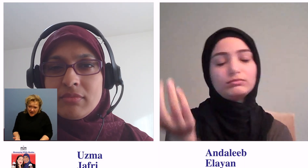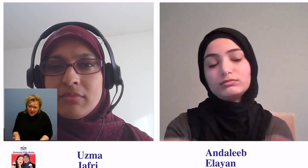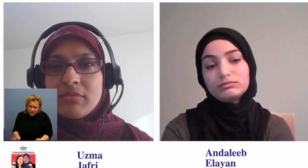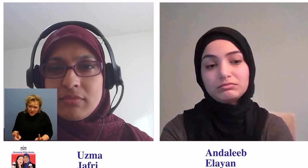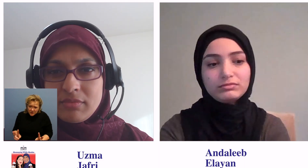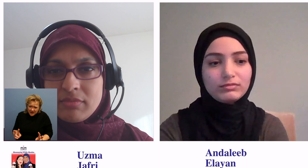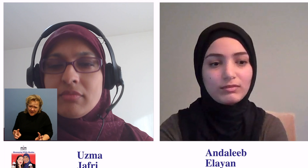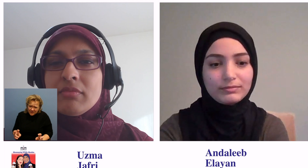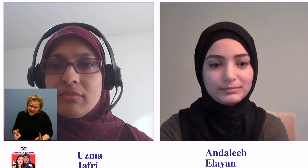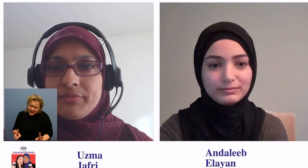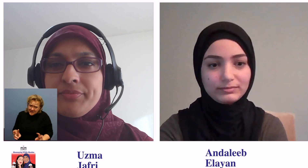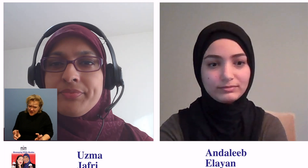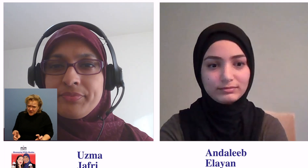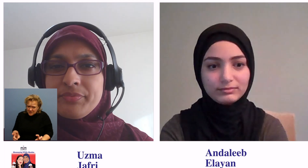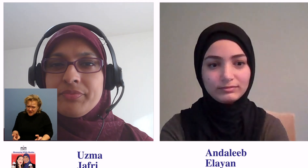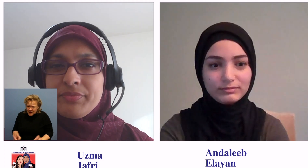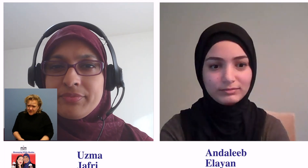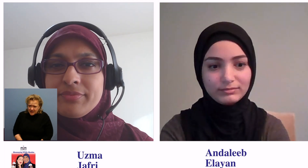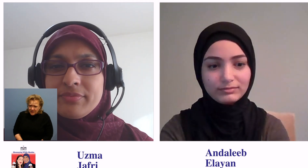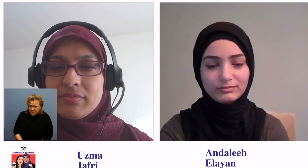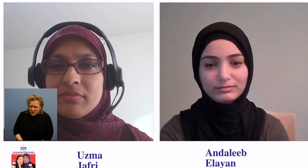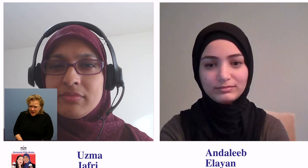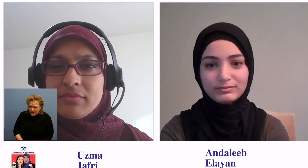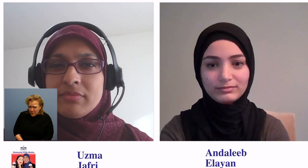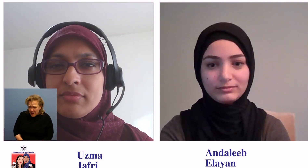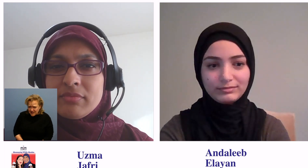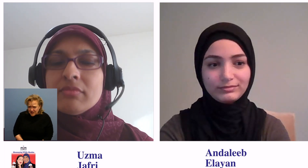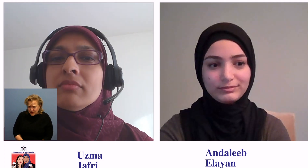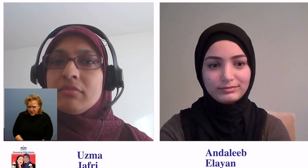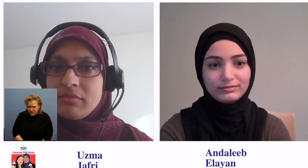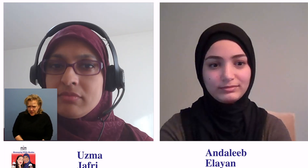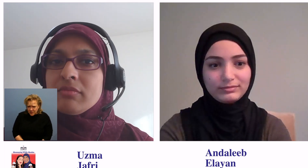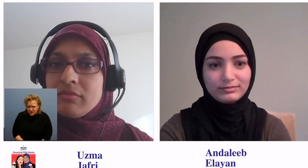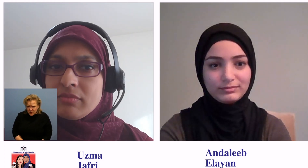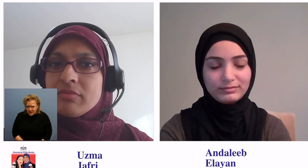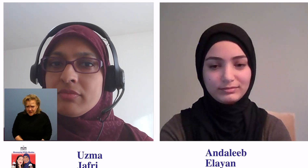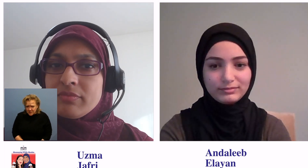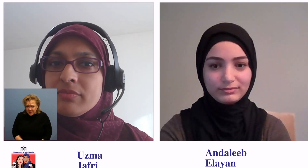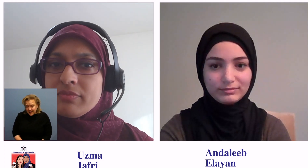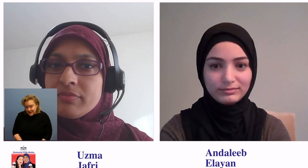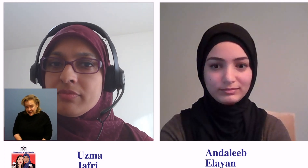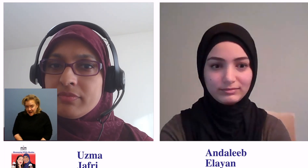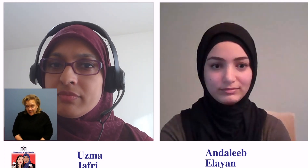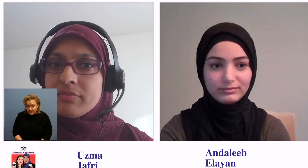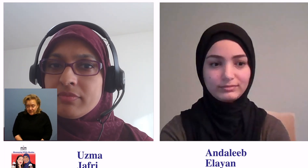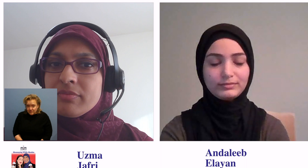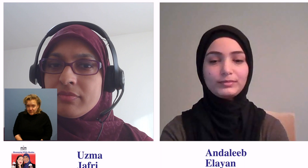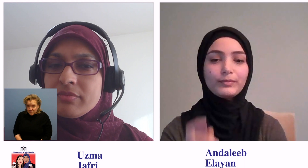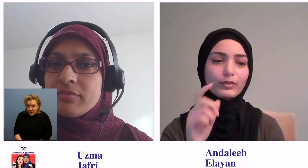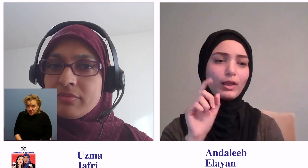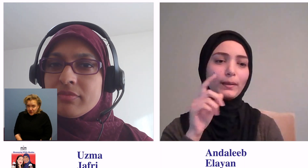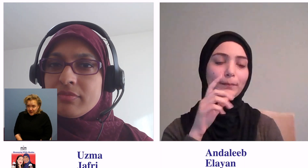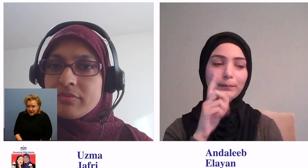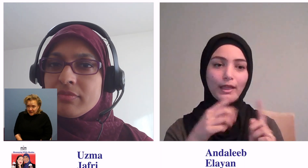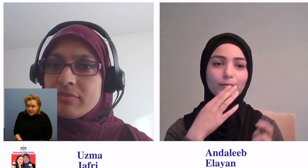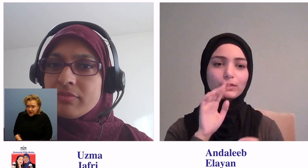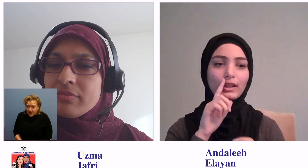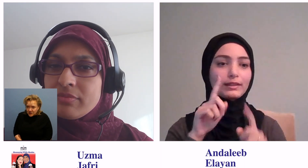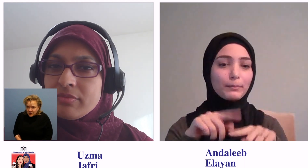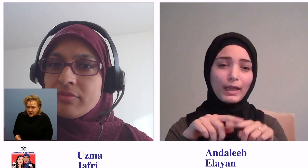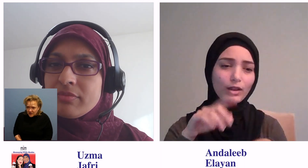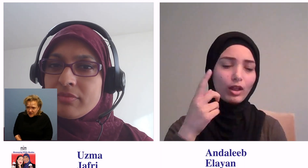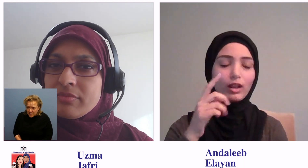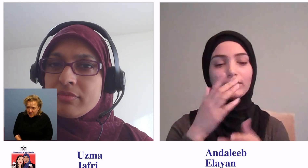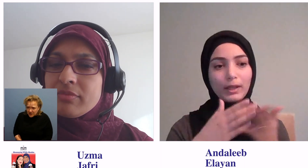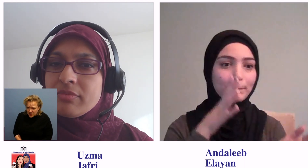don't really have to make an effort. So they kind of excuse themselves and try to give a pass to the person with a disability instead of actually getting them